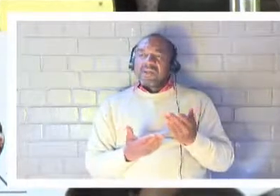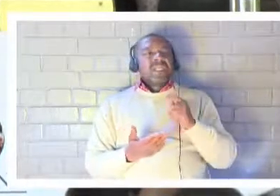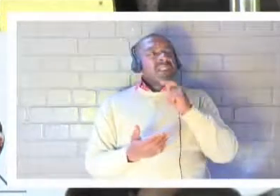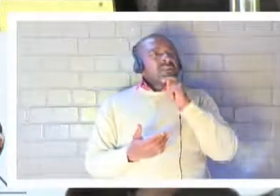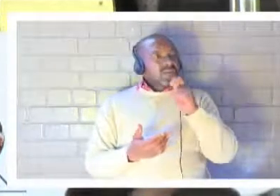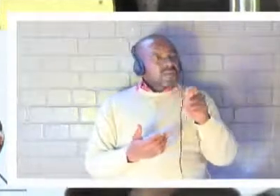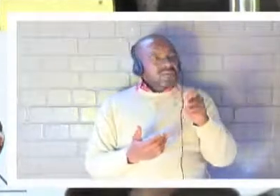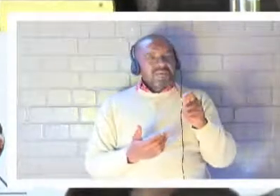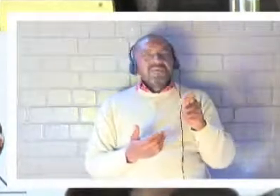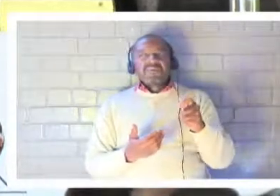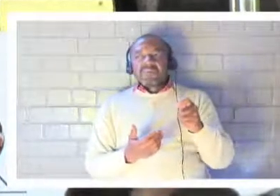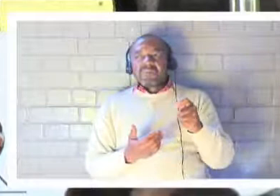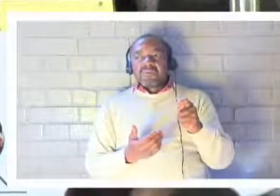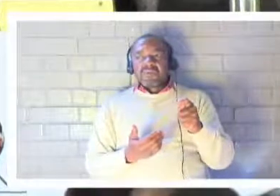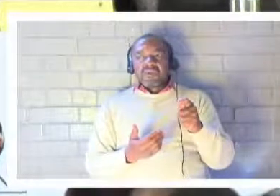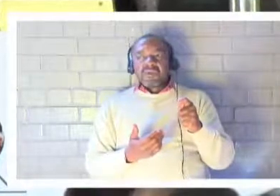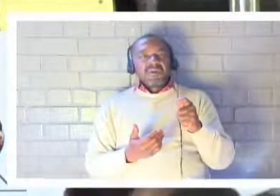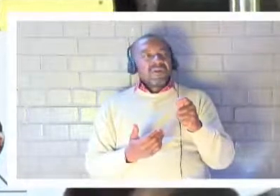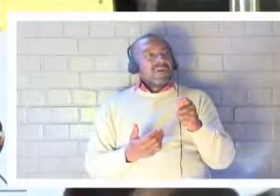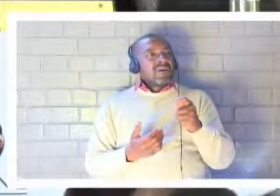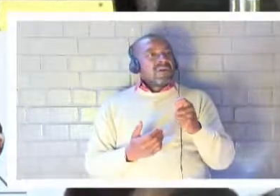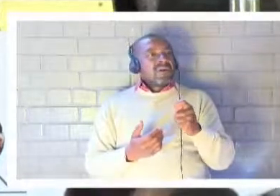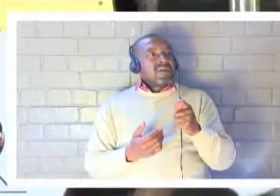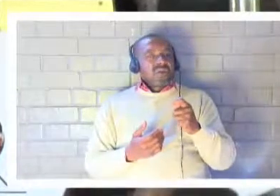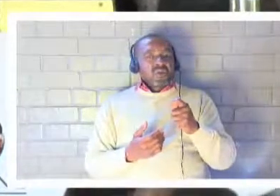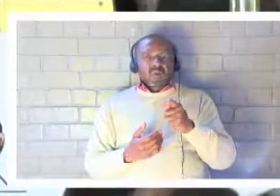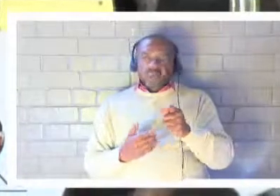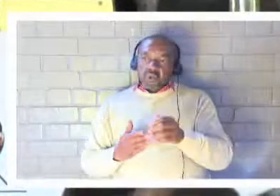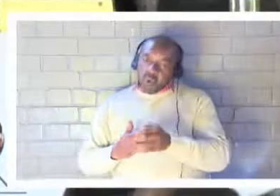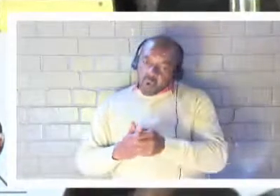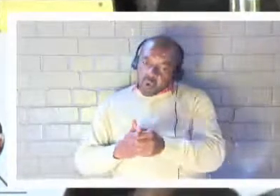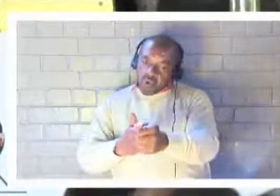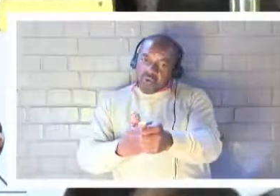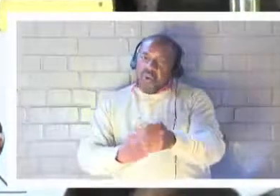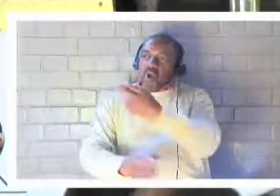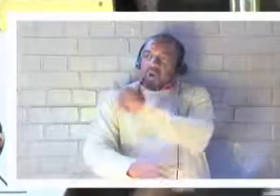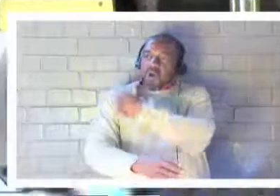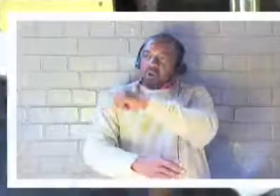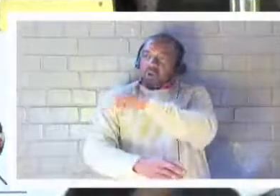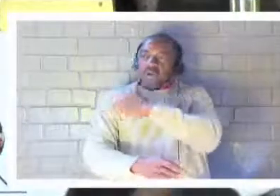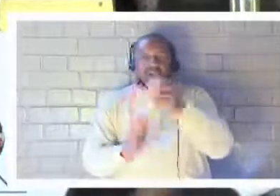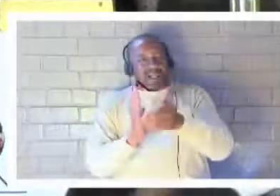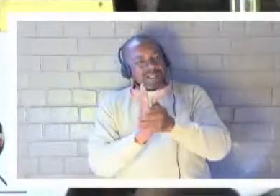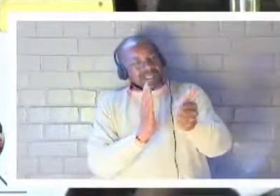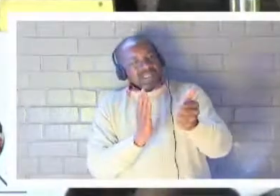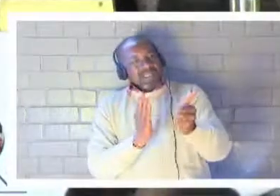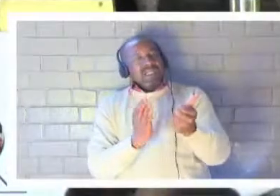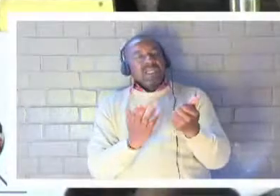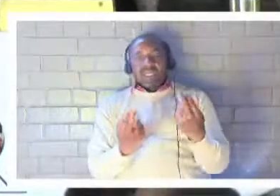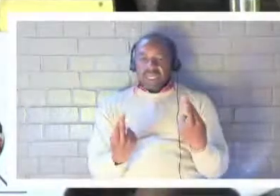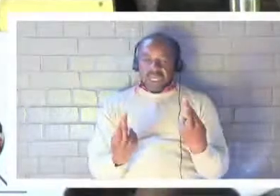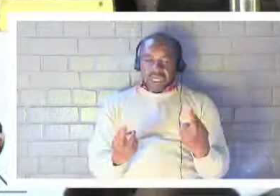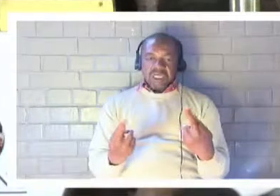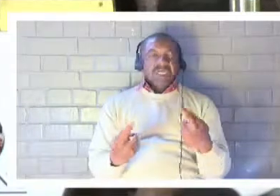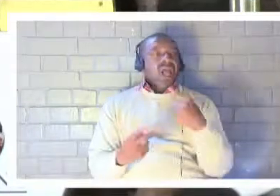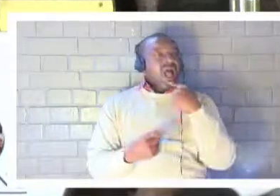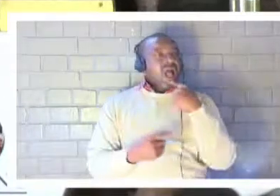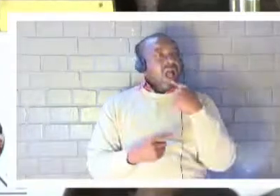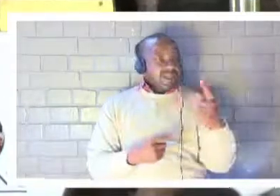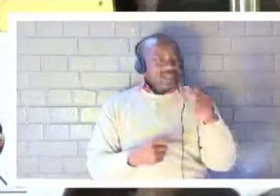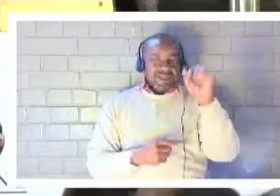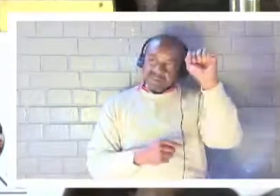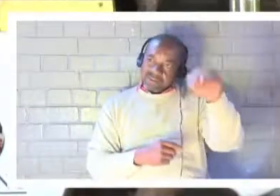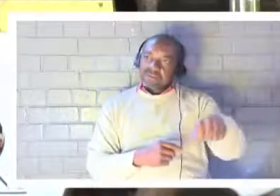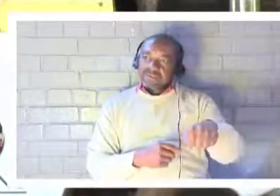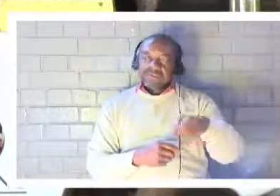is it viable to capacitate the hospital with the skills and the resources? And the answer will be